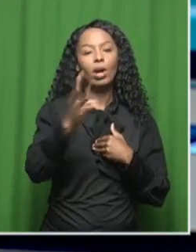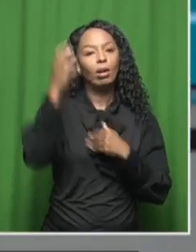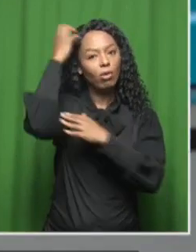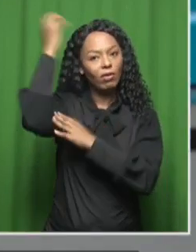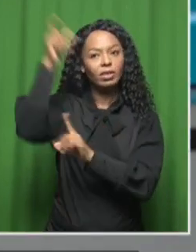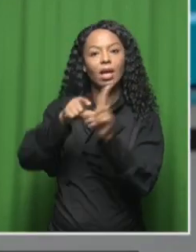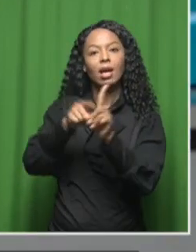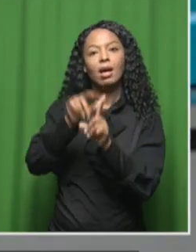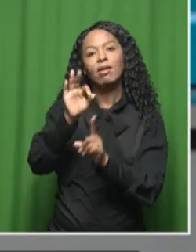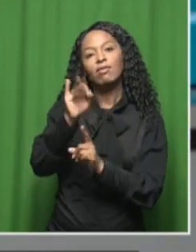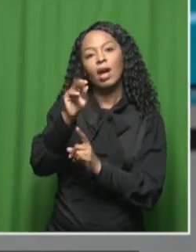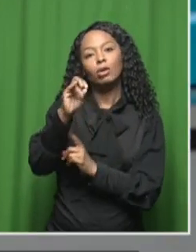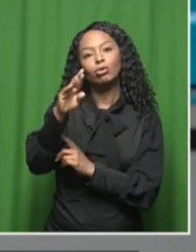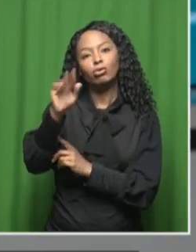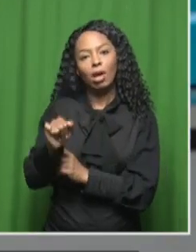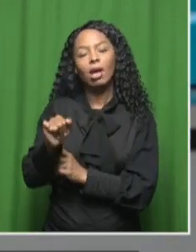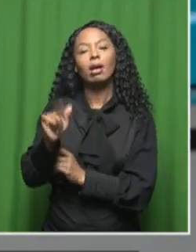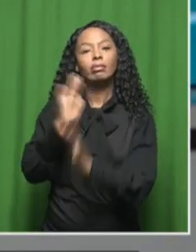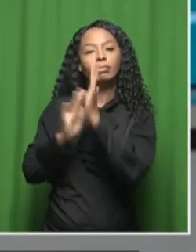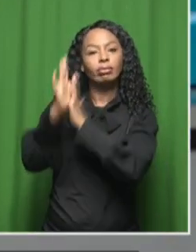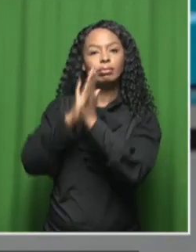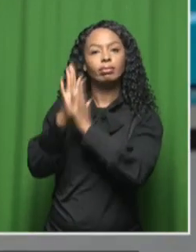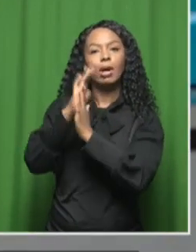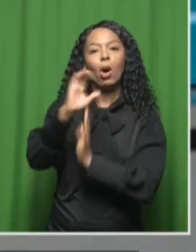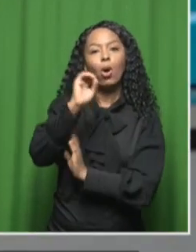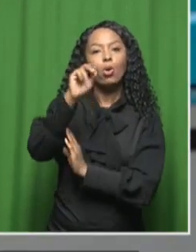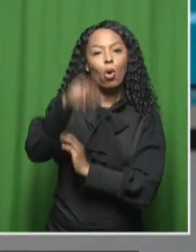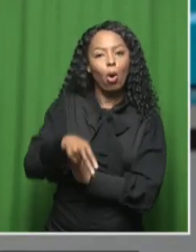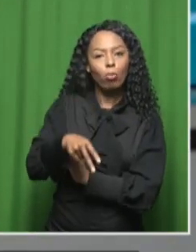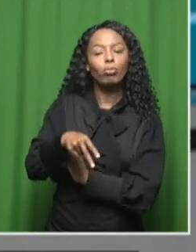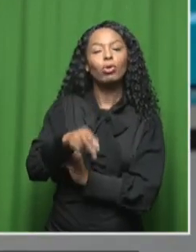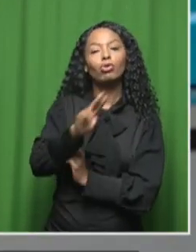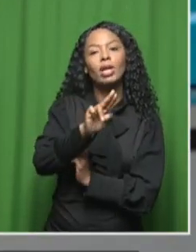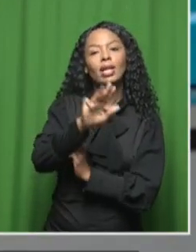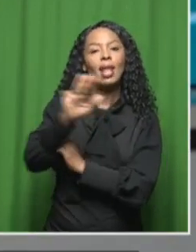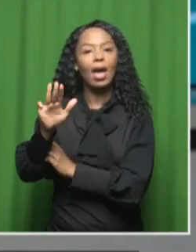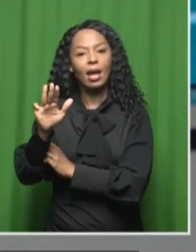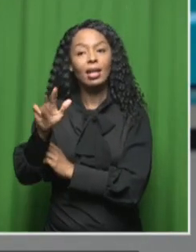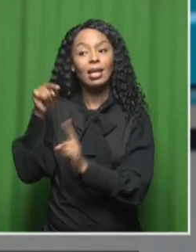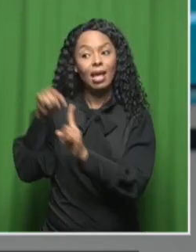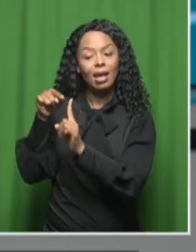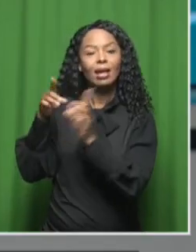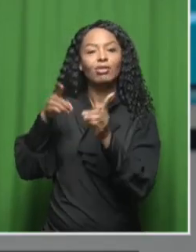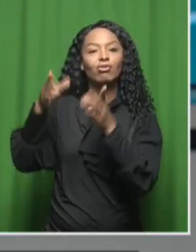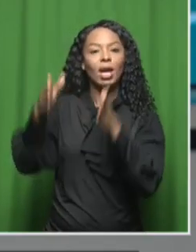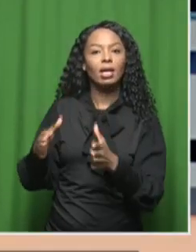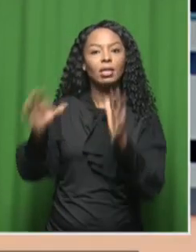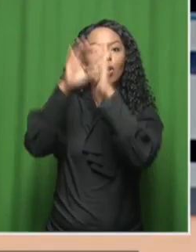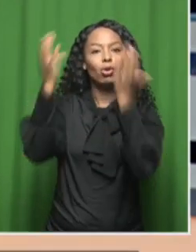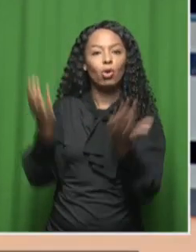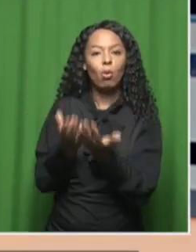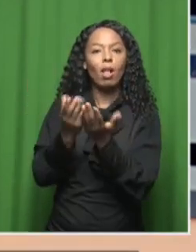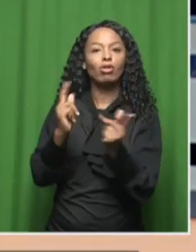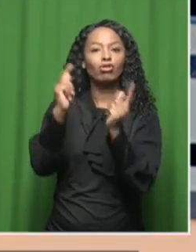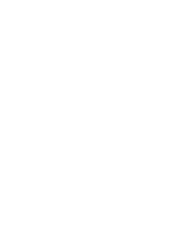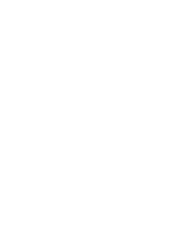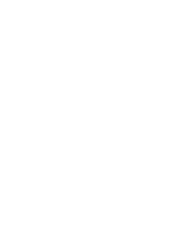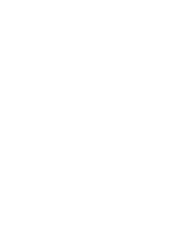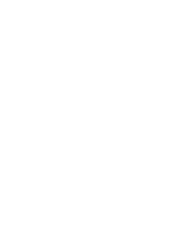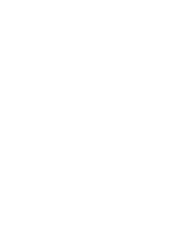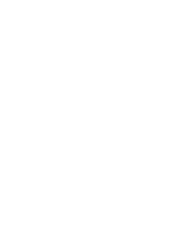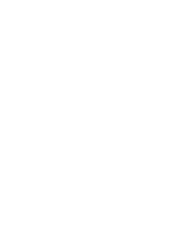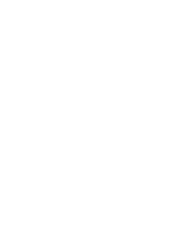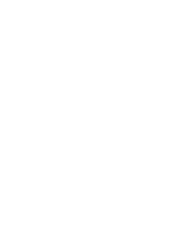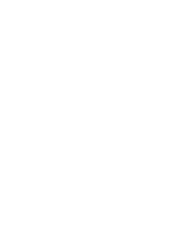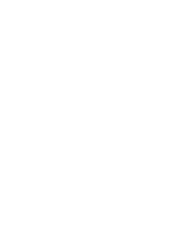Engelbrecht talking to us about COP29. He, of course, is Director of Global Change Institute at WITS.